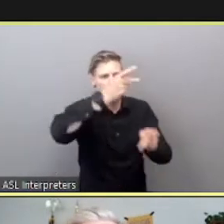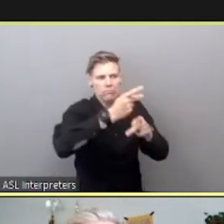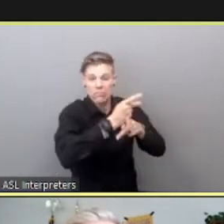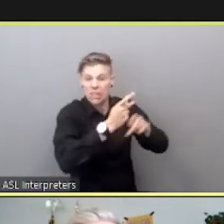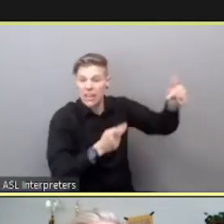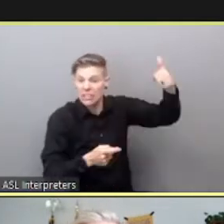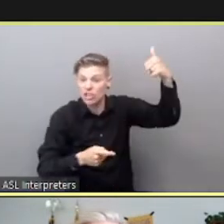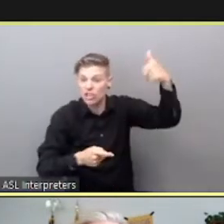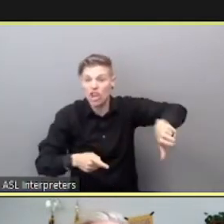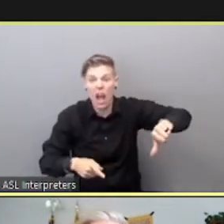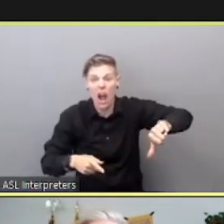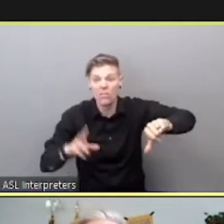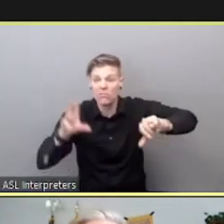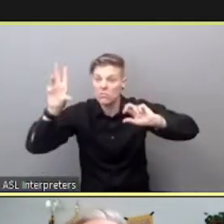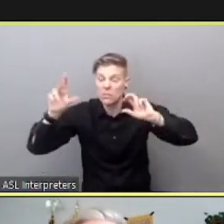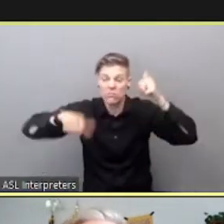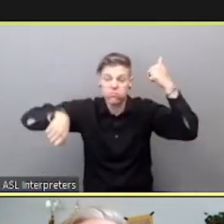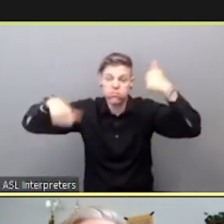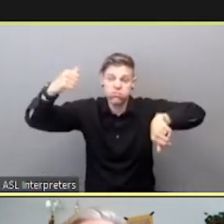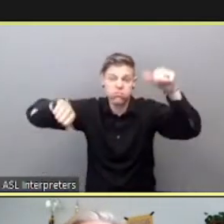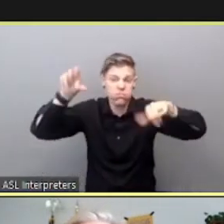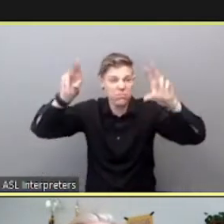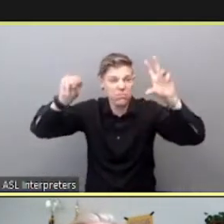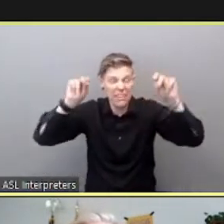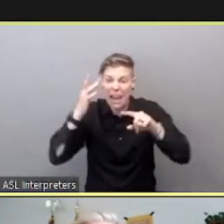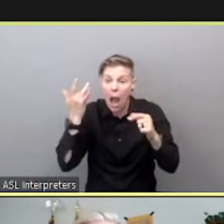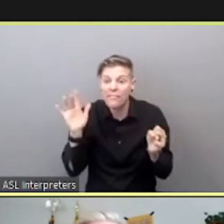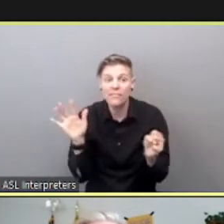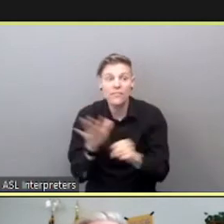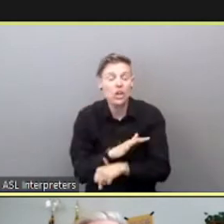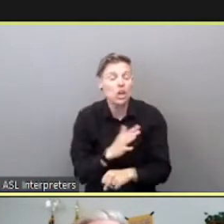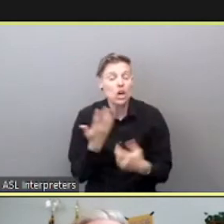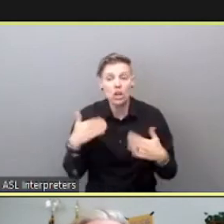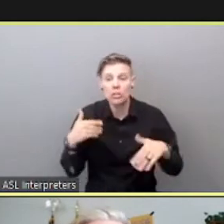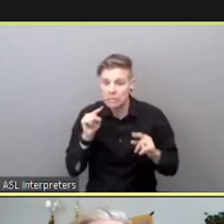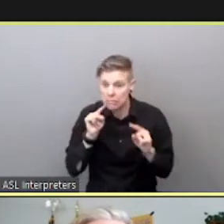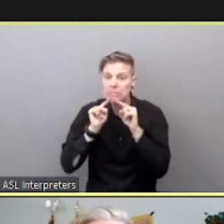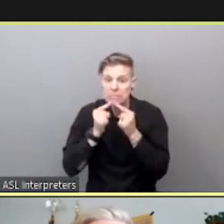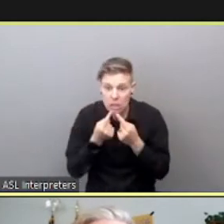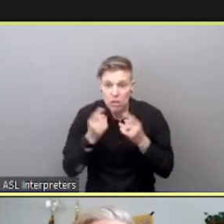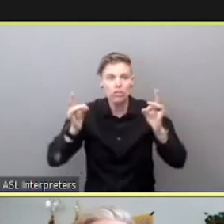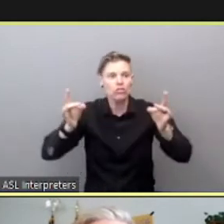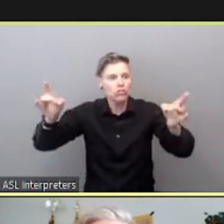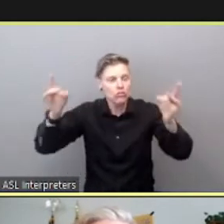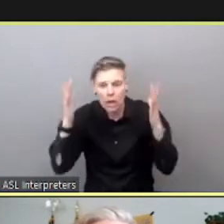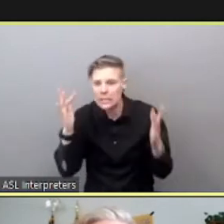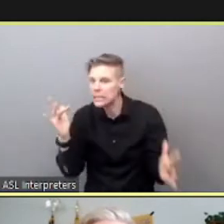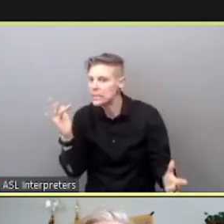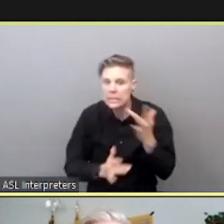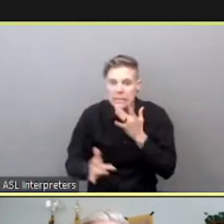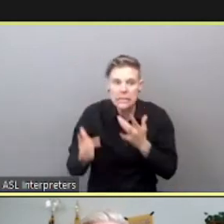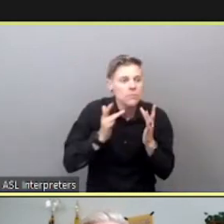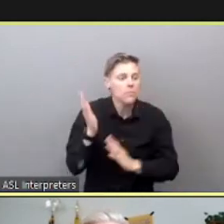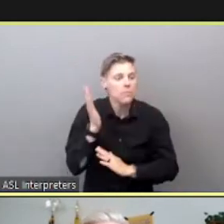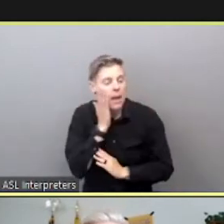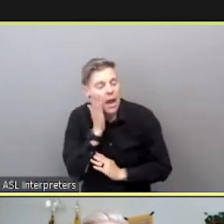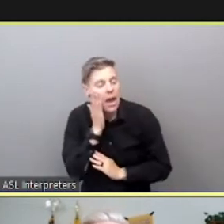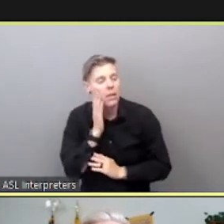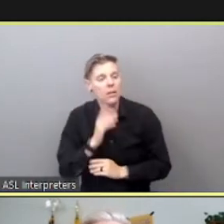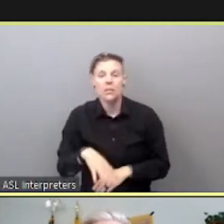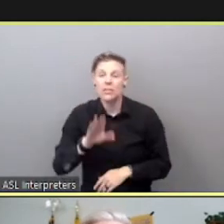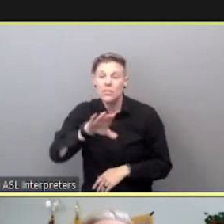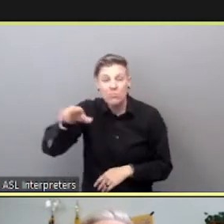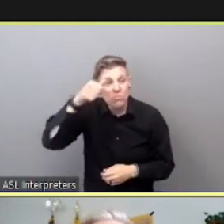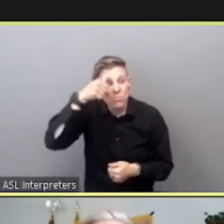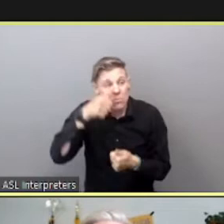really are in a crisis situation. We should remember our healthcare workers and out